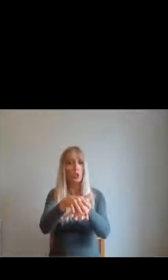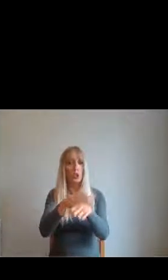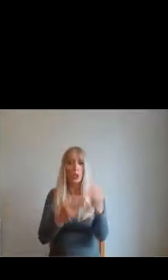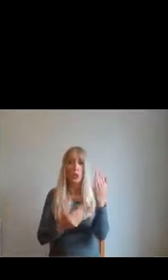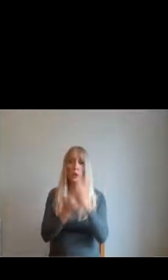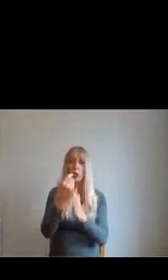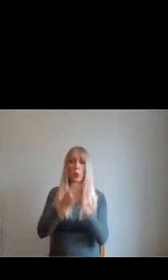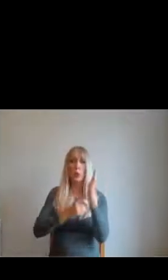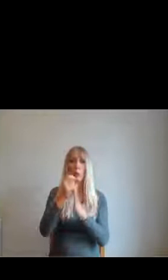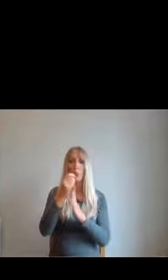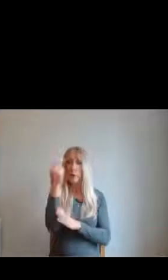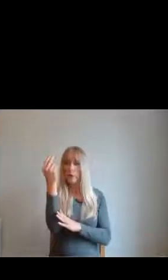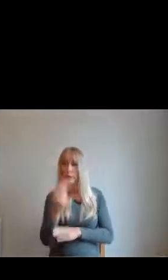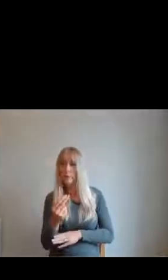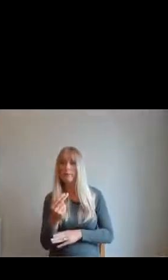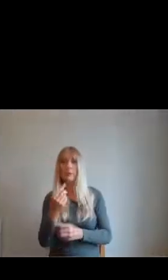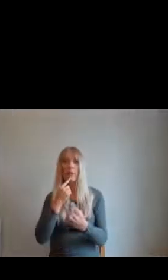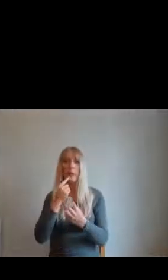improved modelling data.